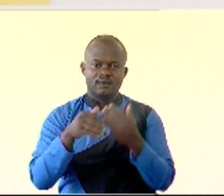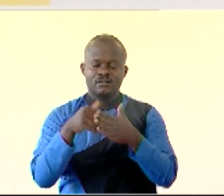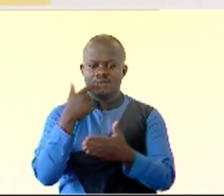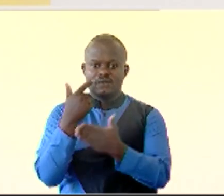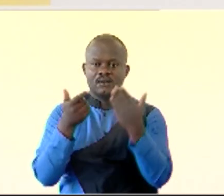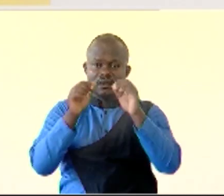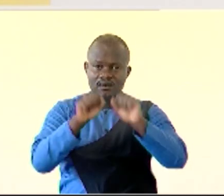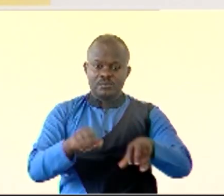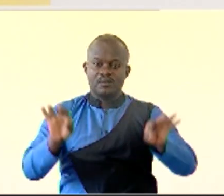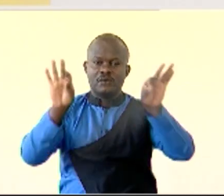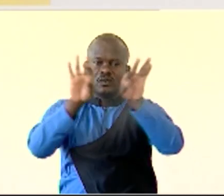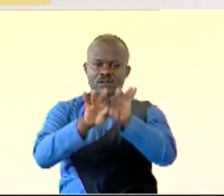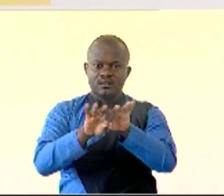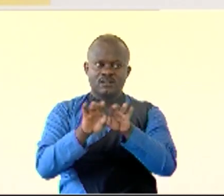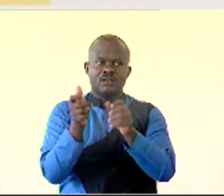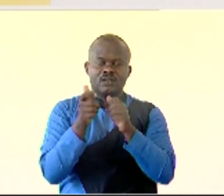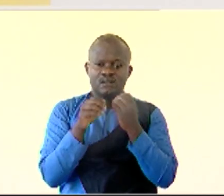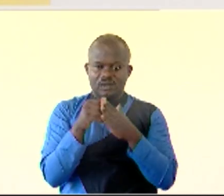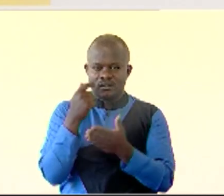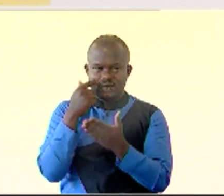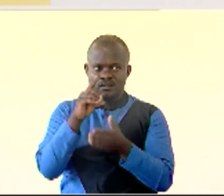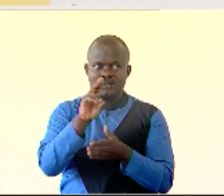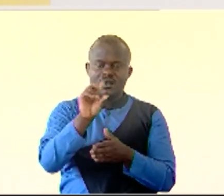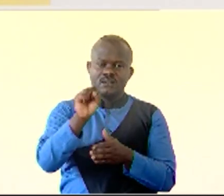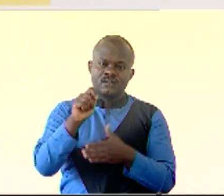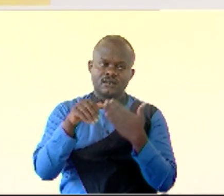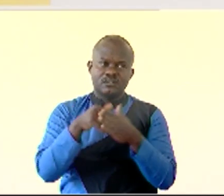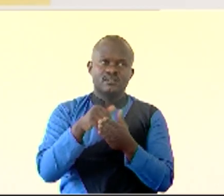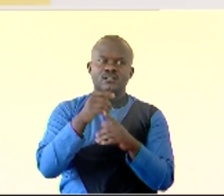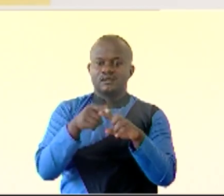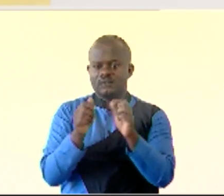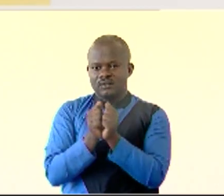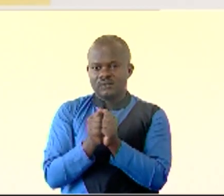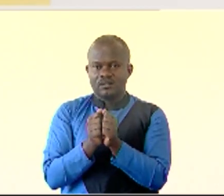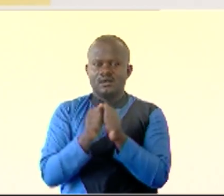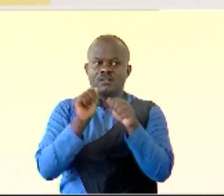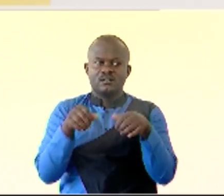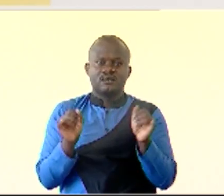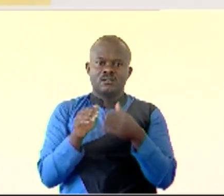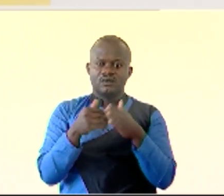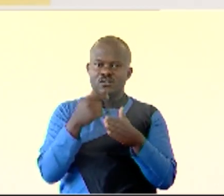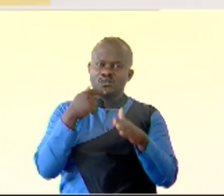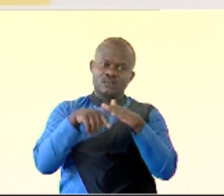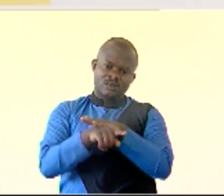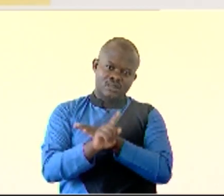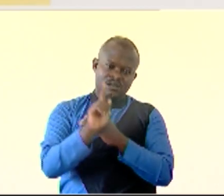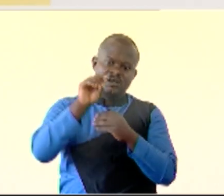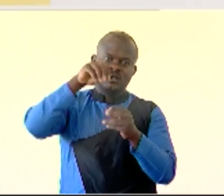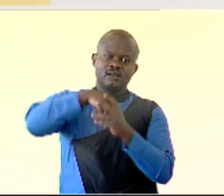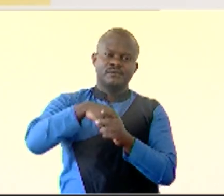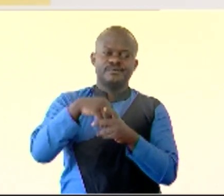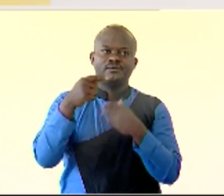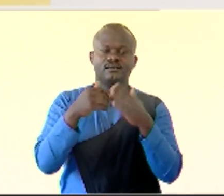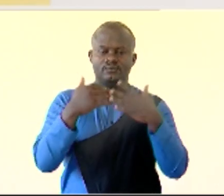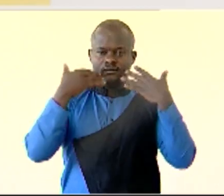very important, trapping dust, trapping microorganisms or passages that are trying to enter into the respiratory system